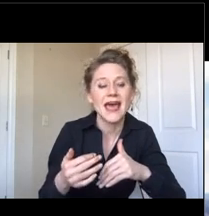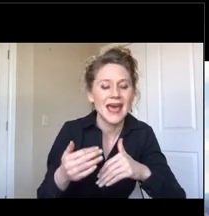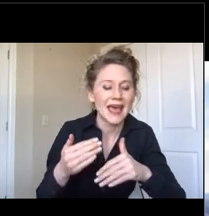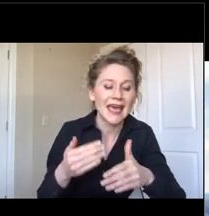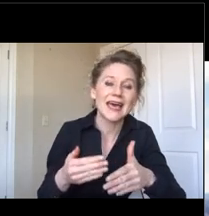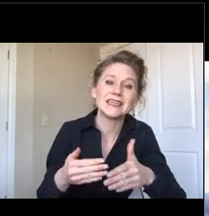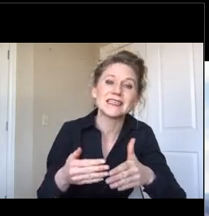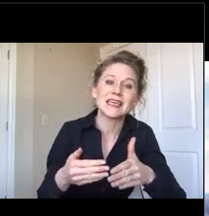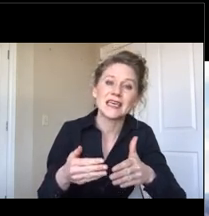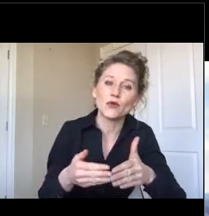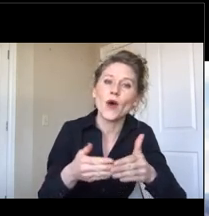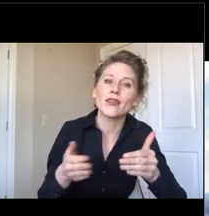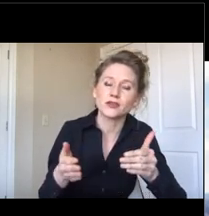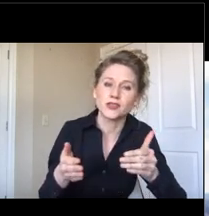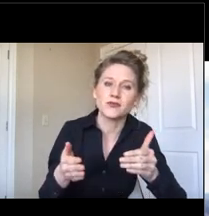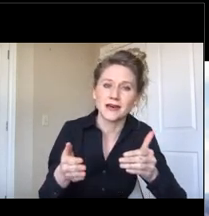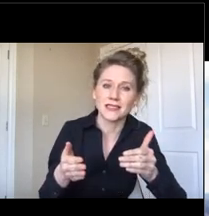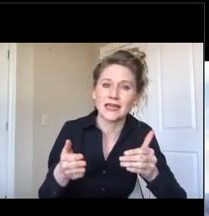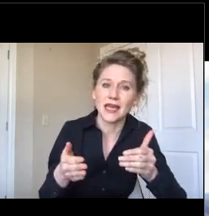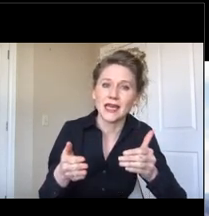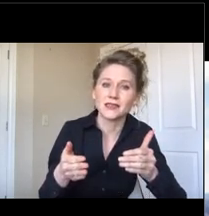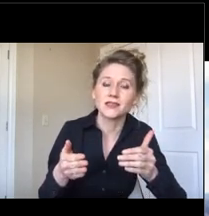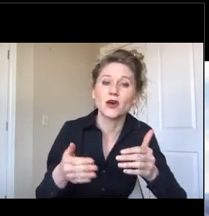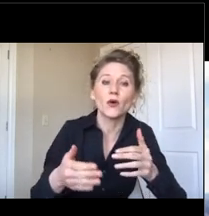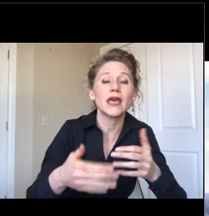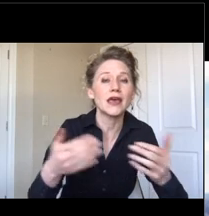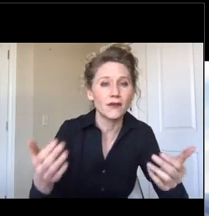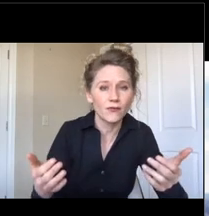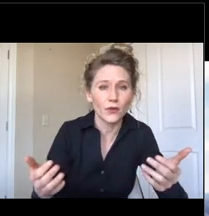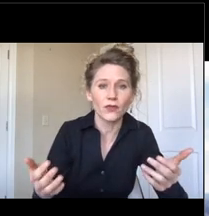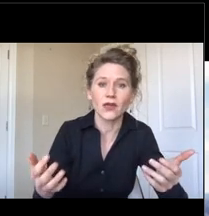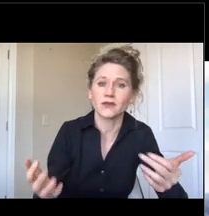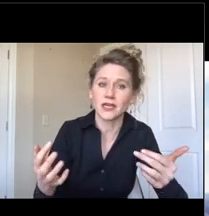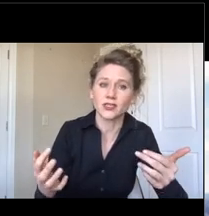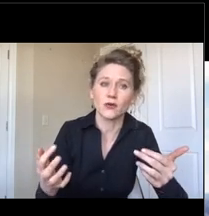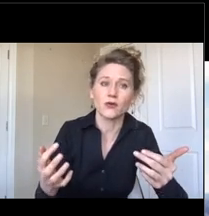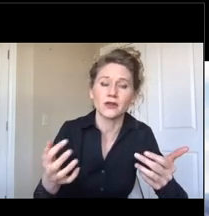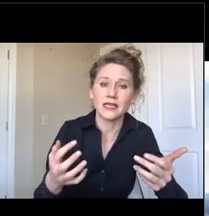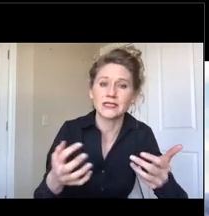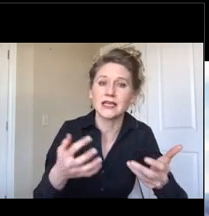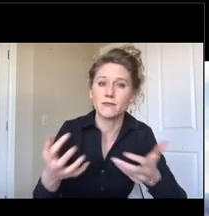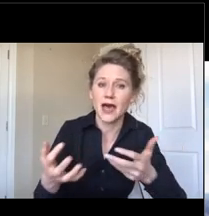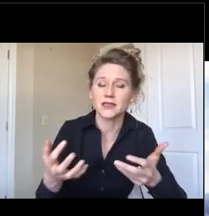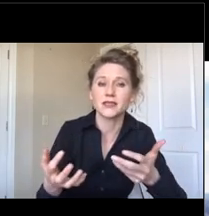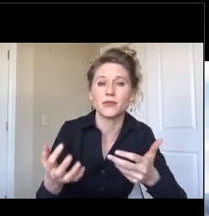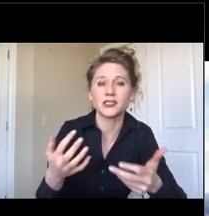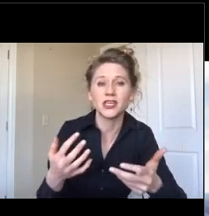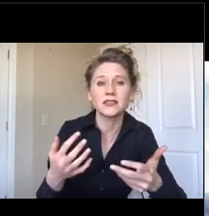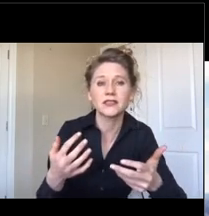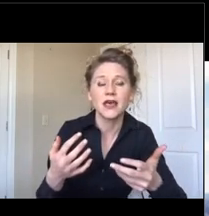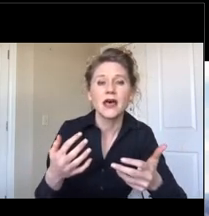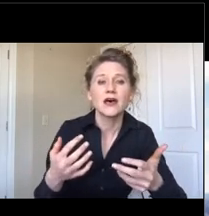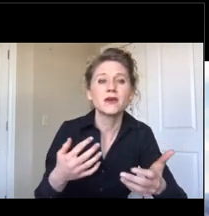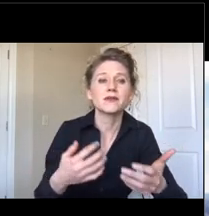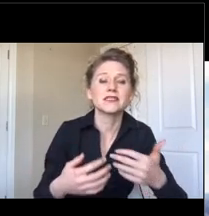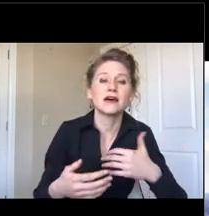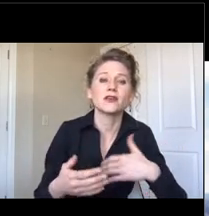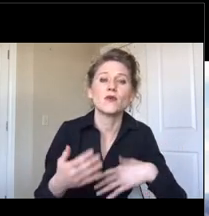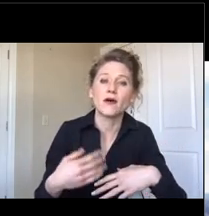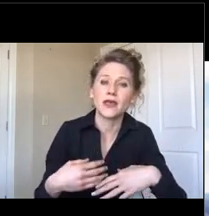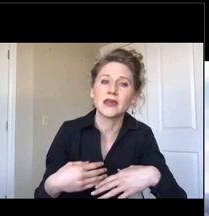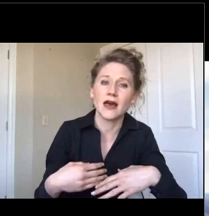ago, and he weathered 2008. So if we look at recession or at least impacts to budgets, he'll